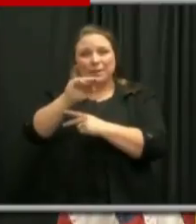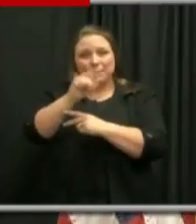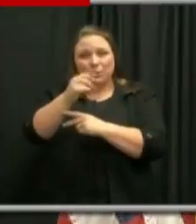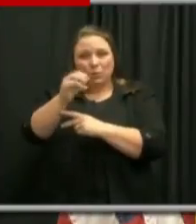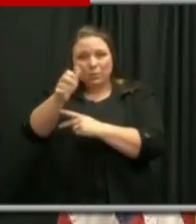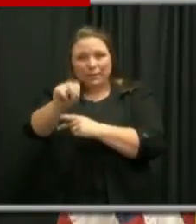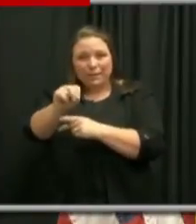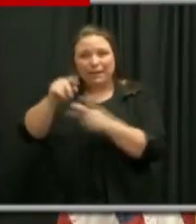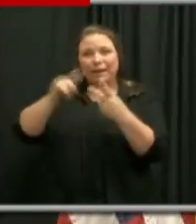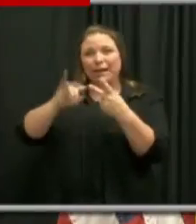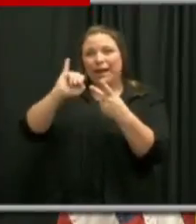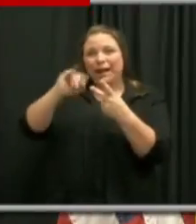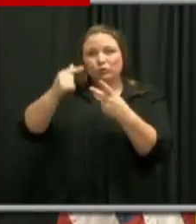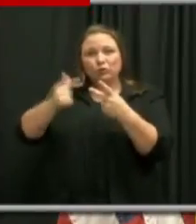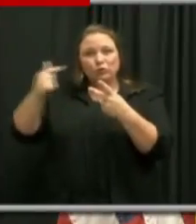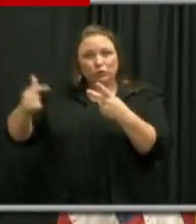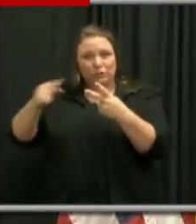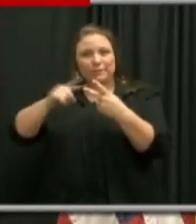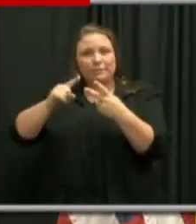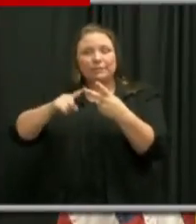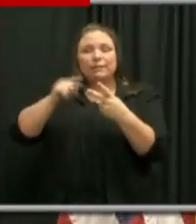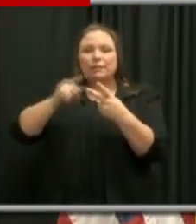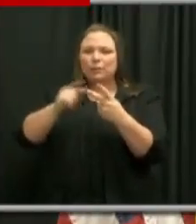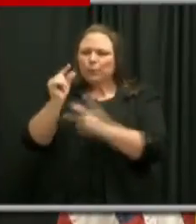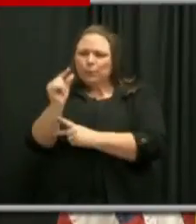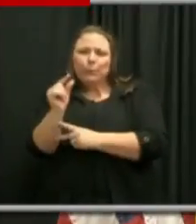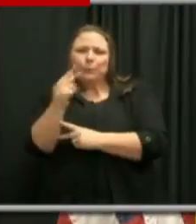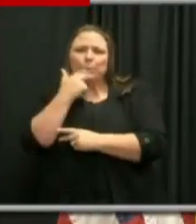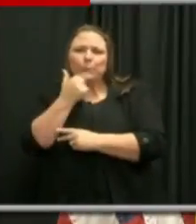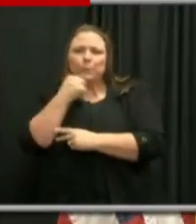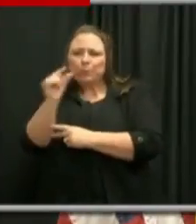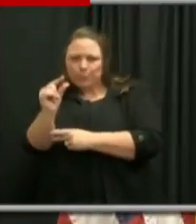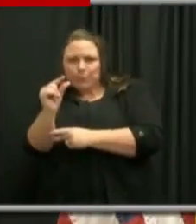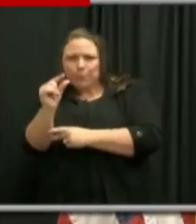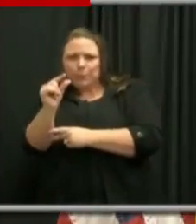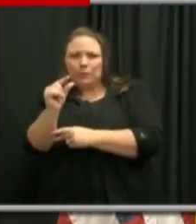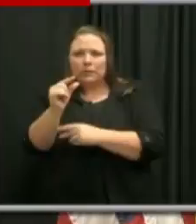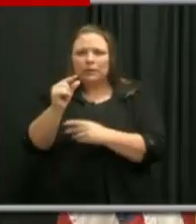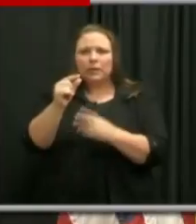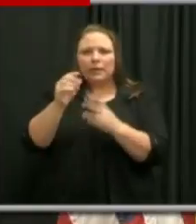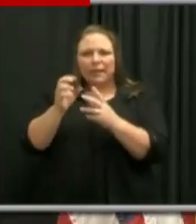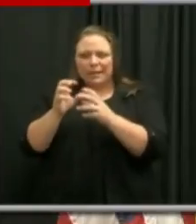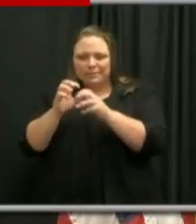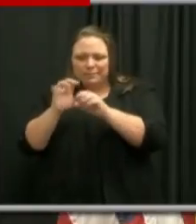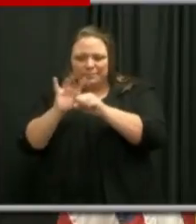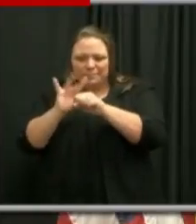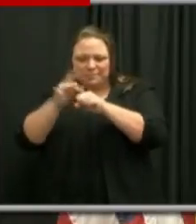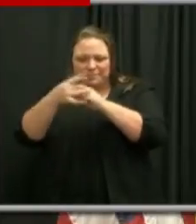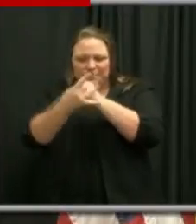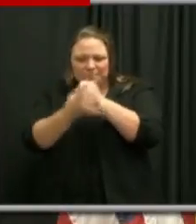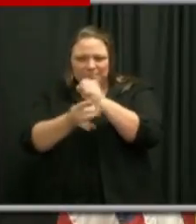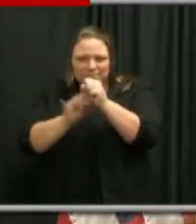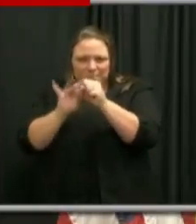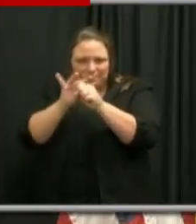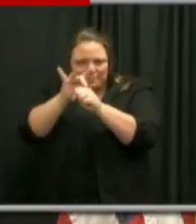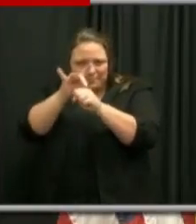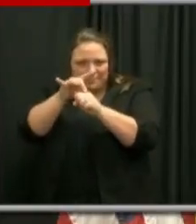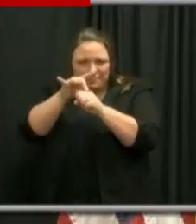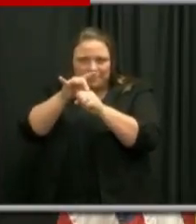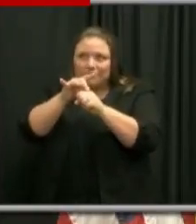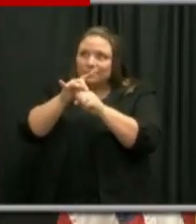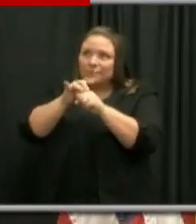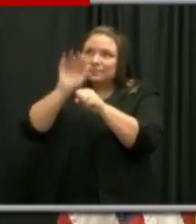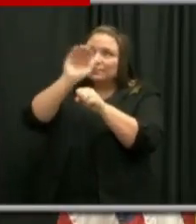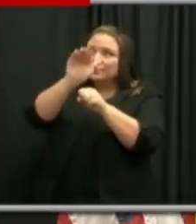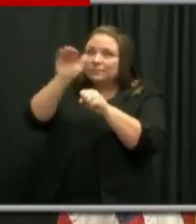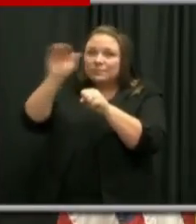We call it IgG. These antibodies are much smaller. They bind more tightly to the virus, and their job is to attract the